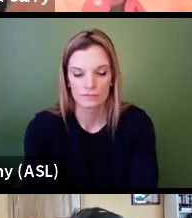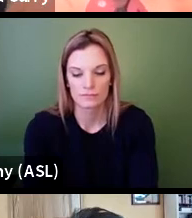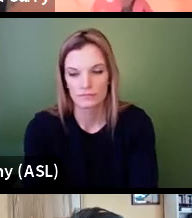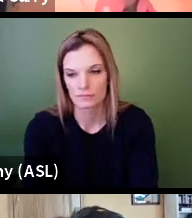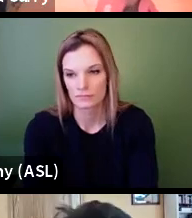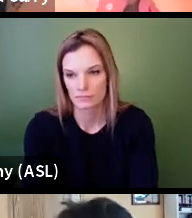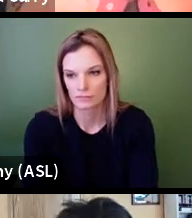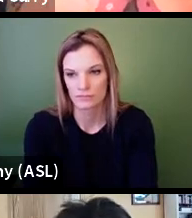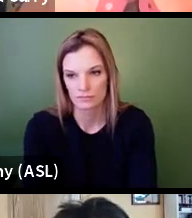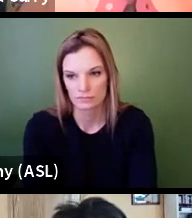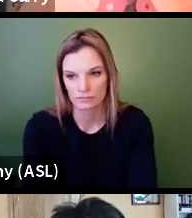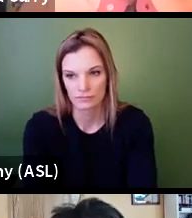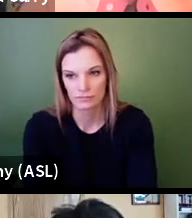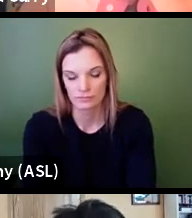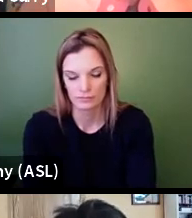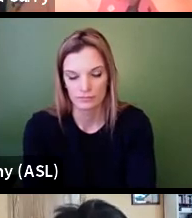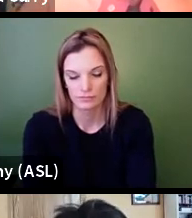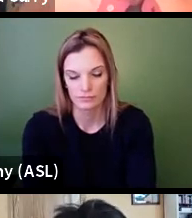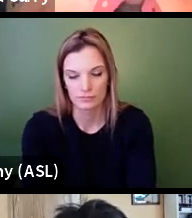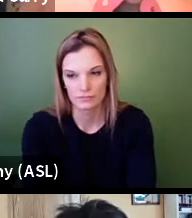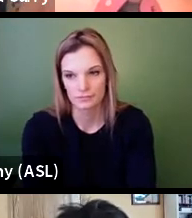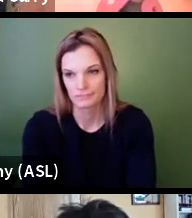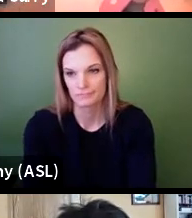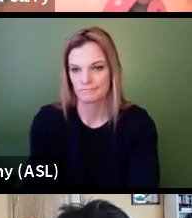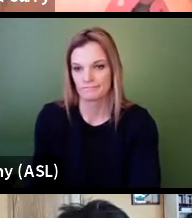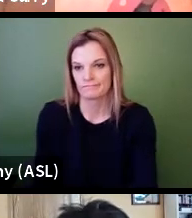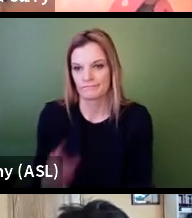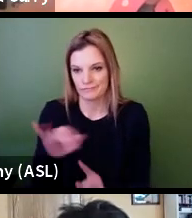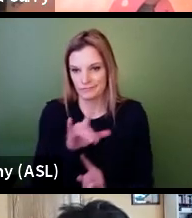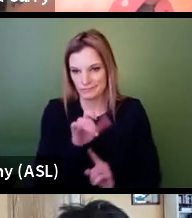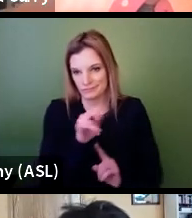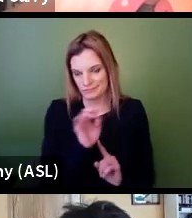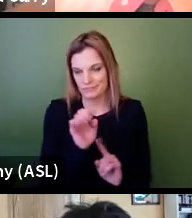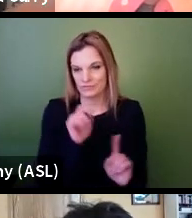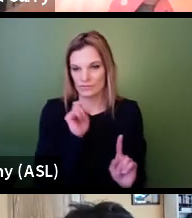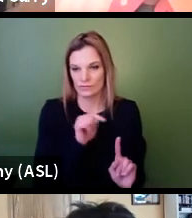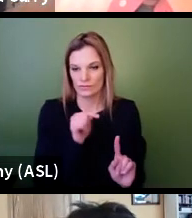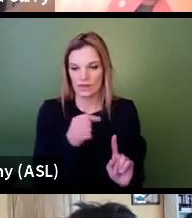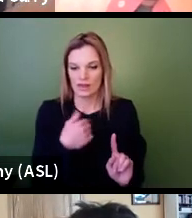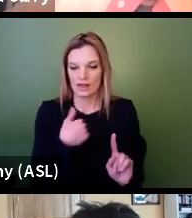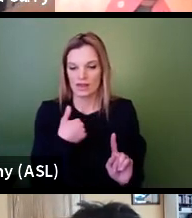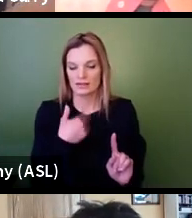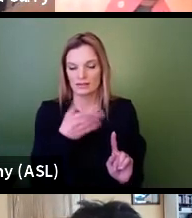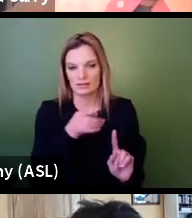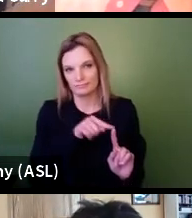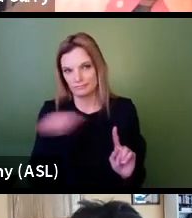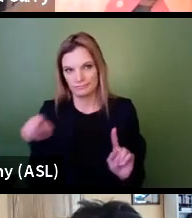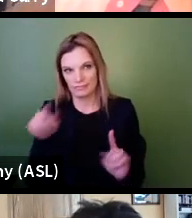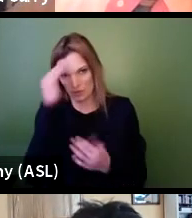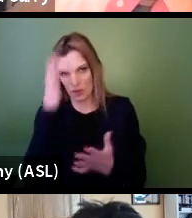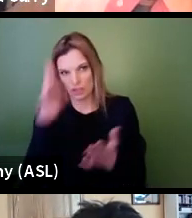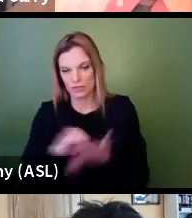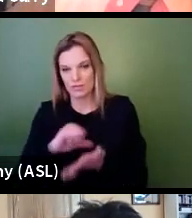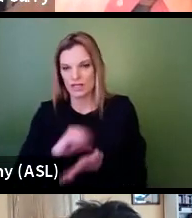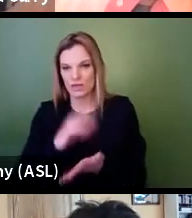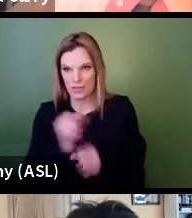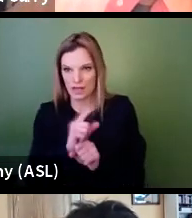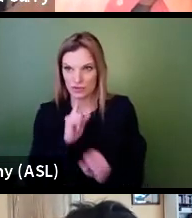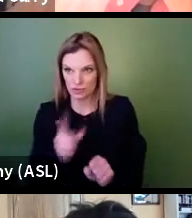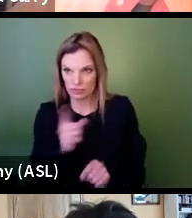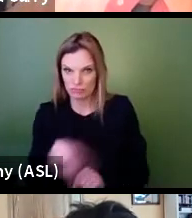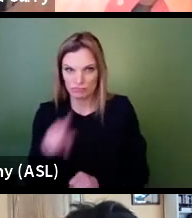Julianne. Thank you. Yeah, and the link, I did click it. It does take you directly to the informational page. And I wanted to assure the commissioners that